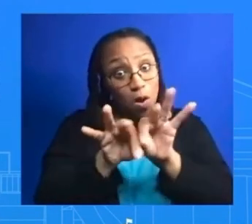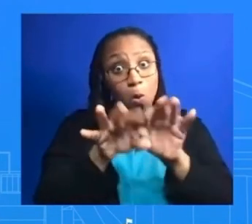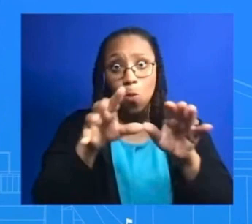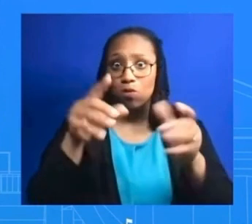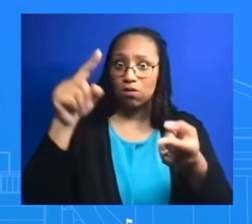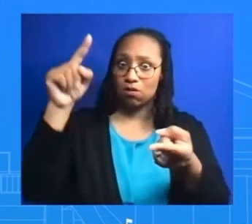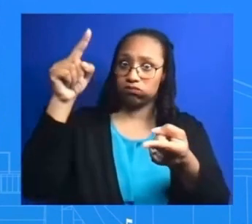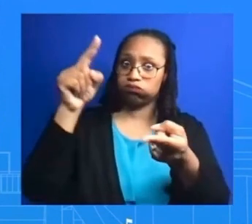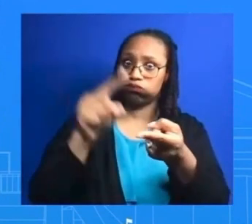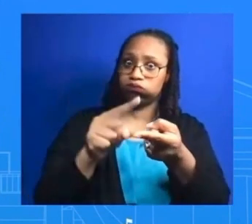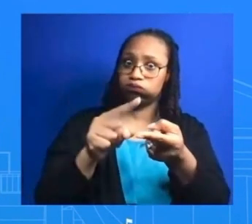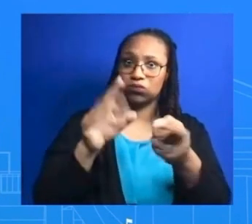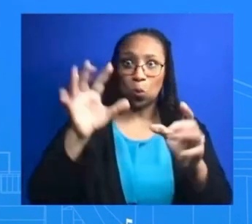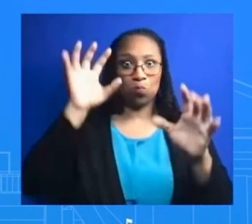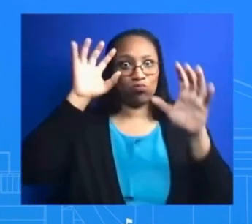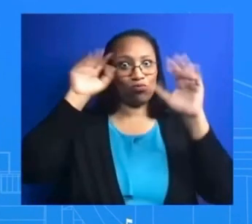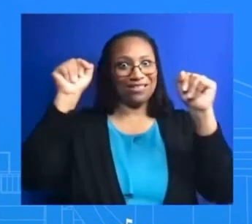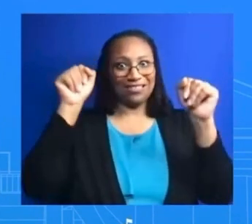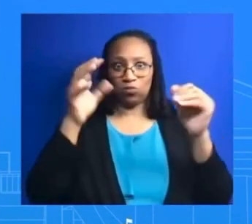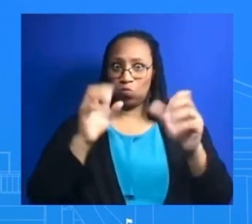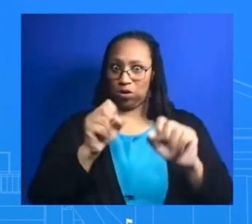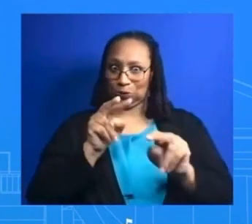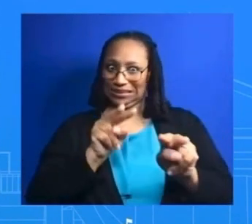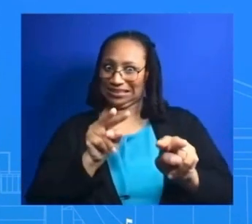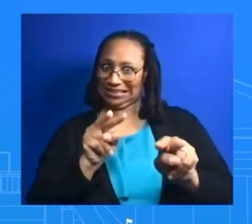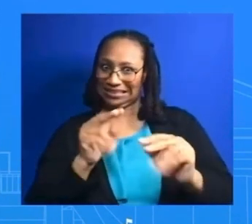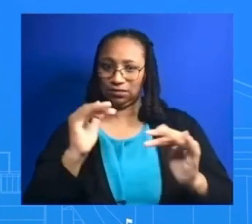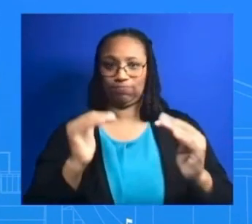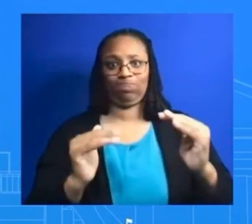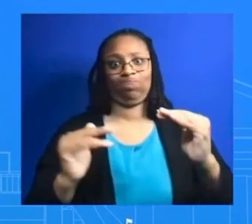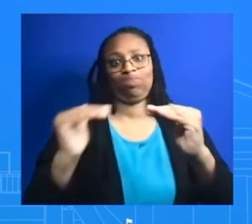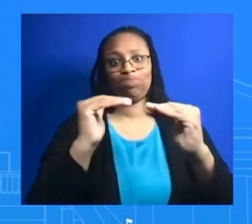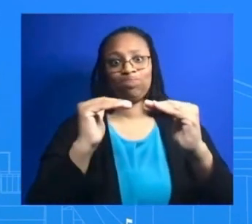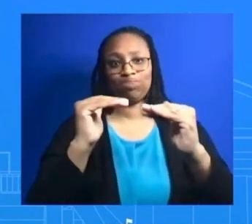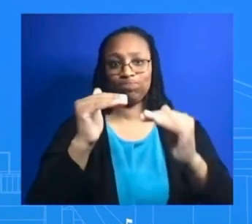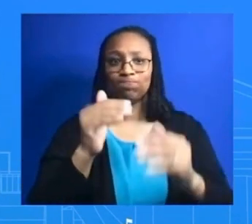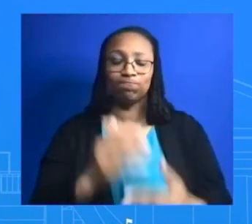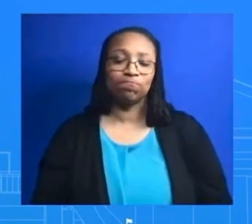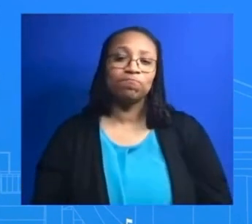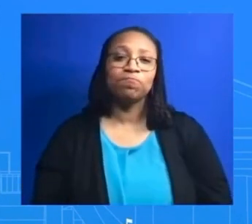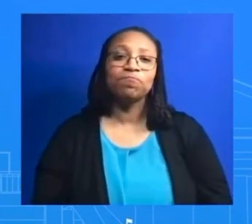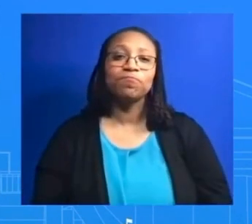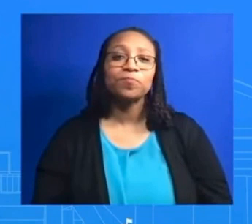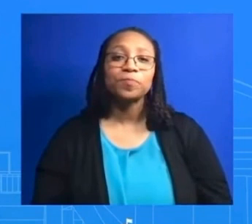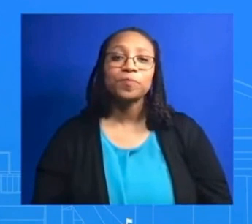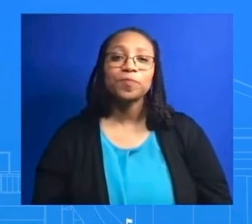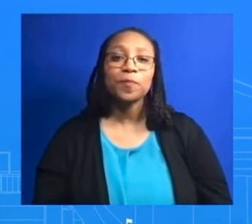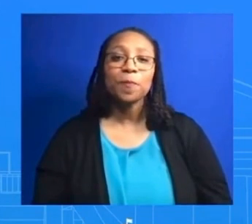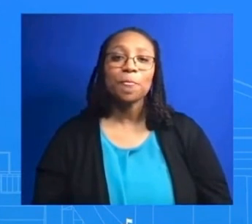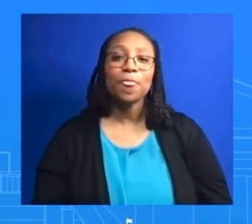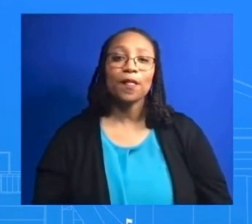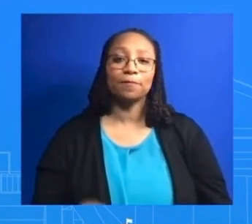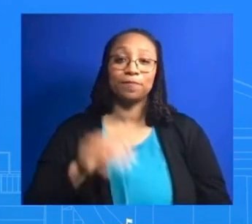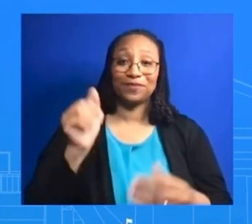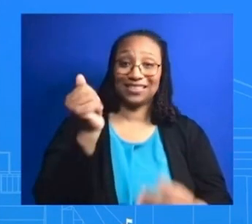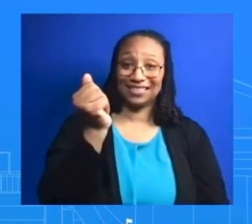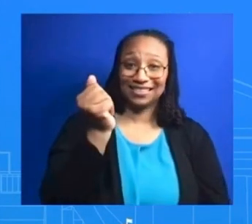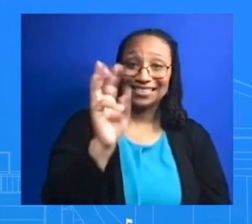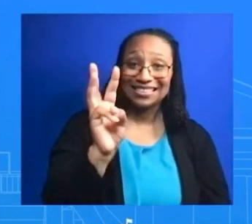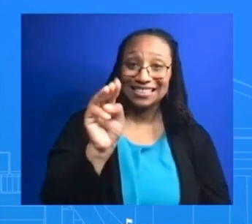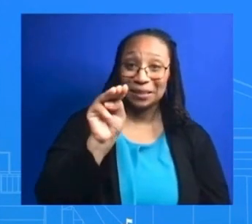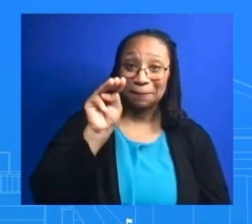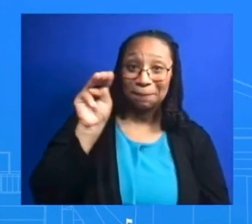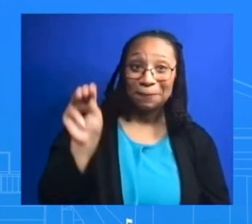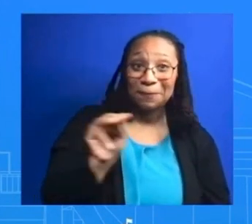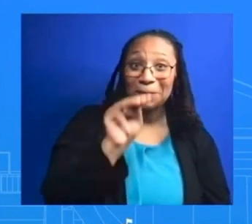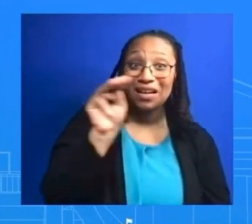you said, pre-approved 16 million people for the forgiveness program. Was that meant to put political pressure on the court because you knew that this was going through the court process,